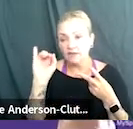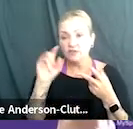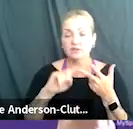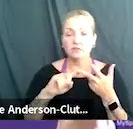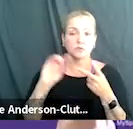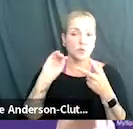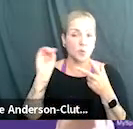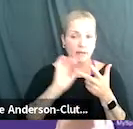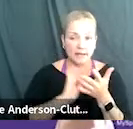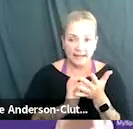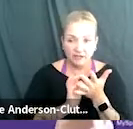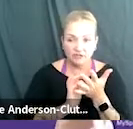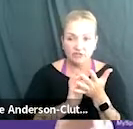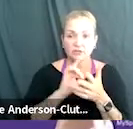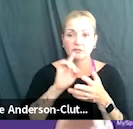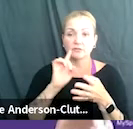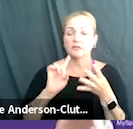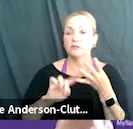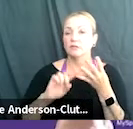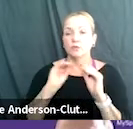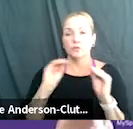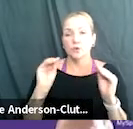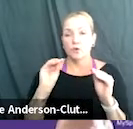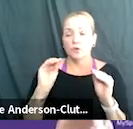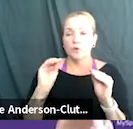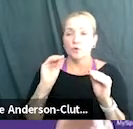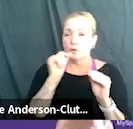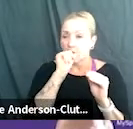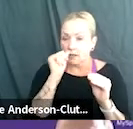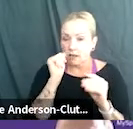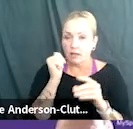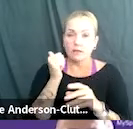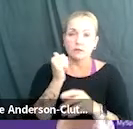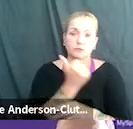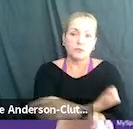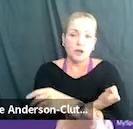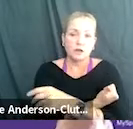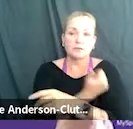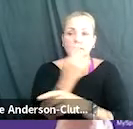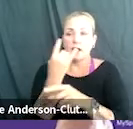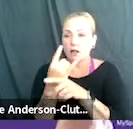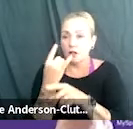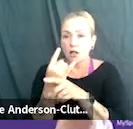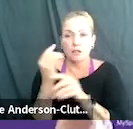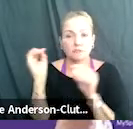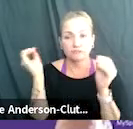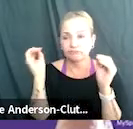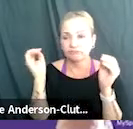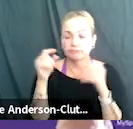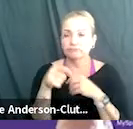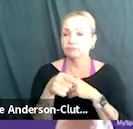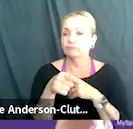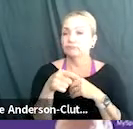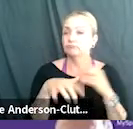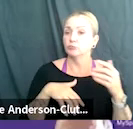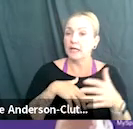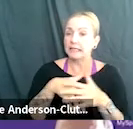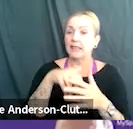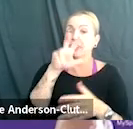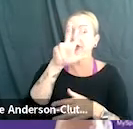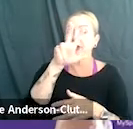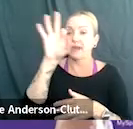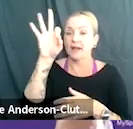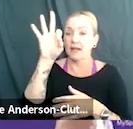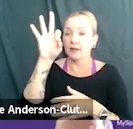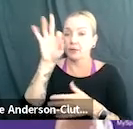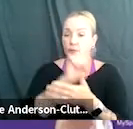medications. There were no substances. So Bart was born at 39 weeks gestation by spontaneous vaginal delivery. He gained